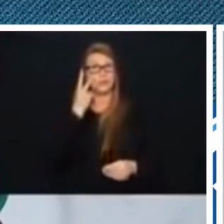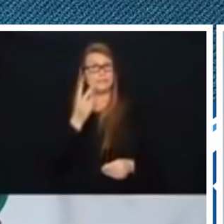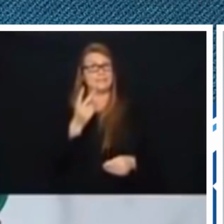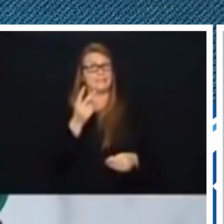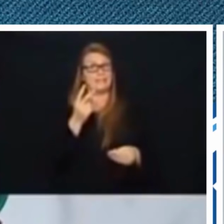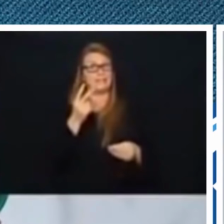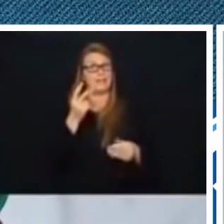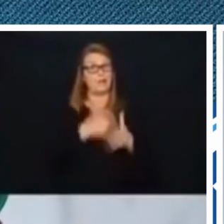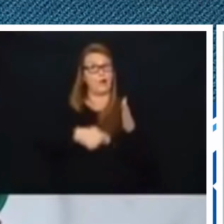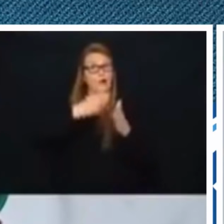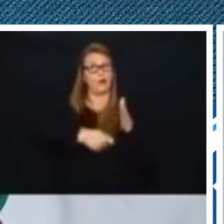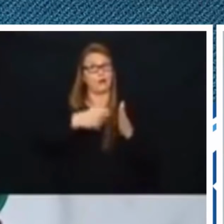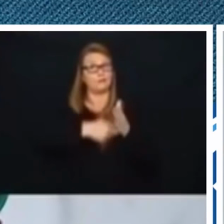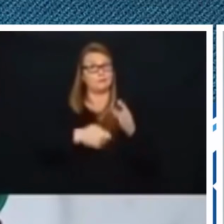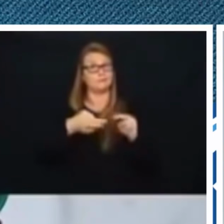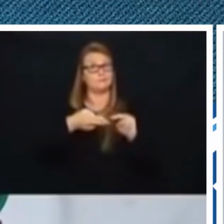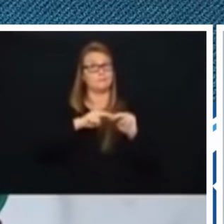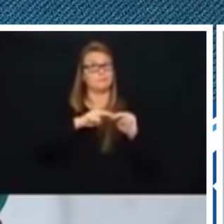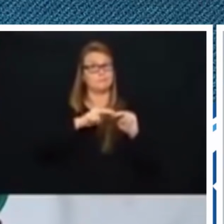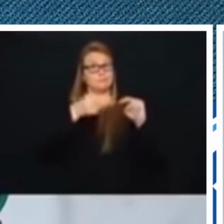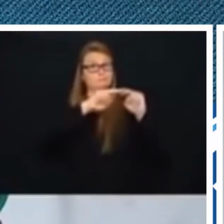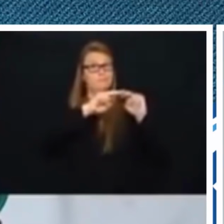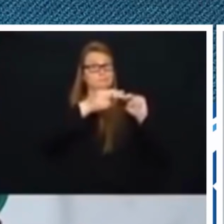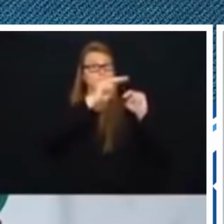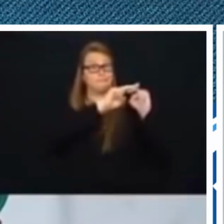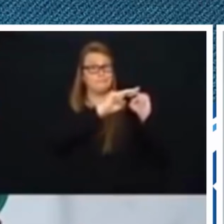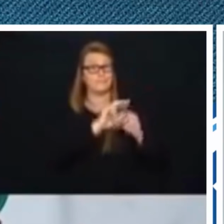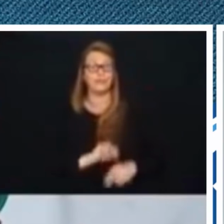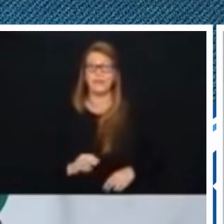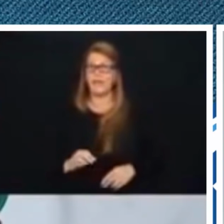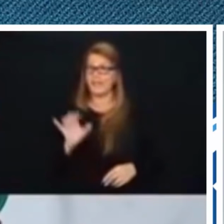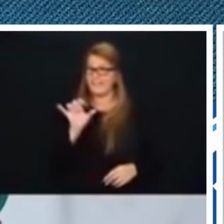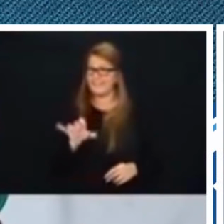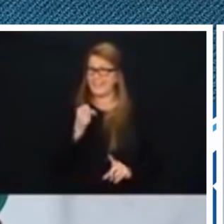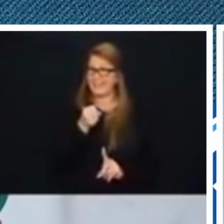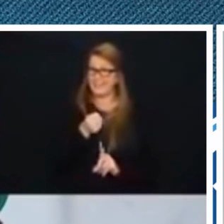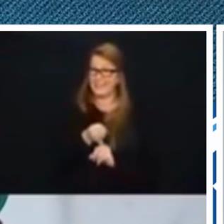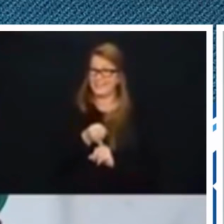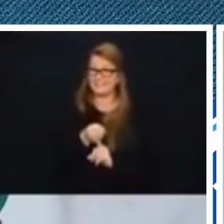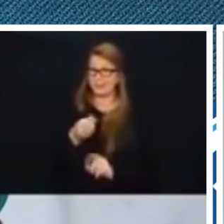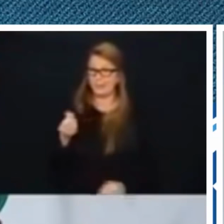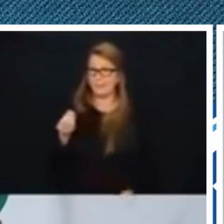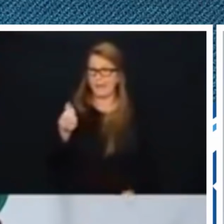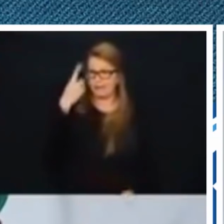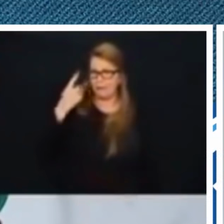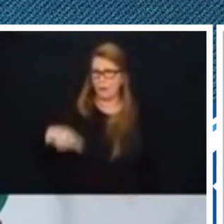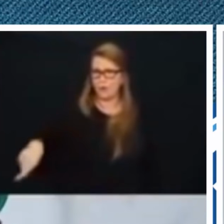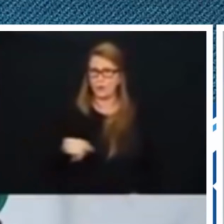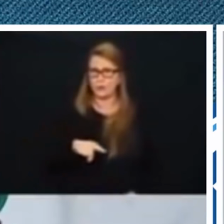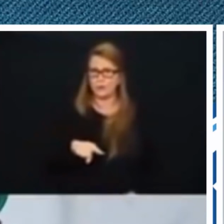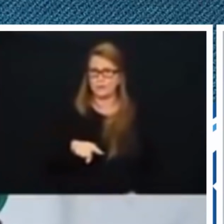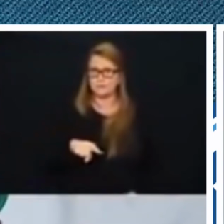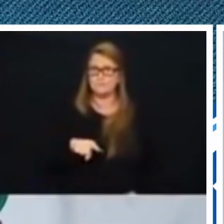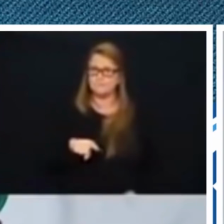very easily that things are really significantly higher. Well, that cuts right into the pocketbooks of all of us. But the thing